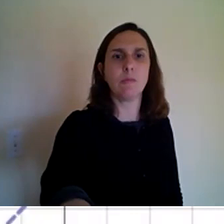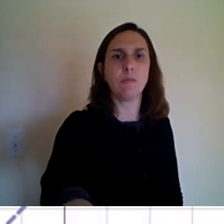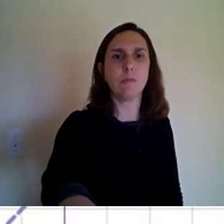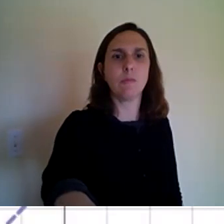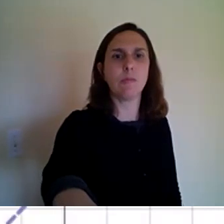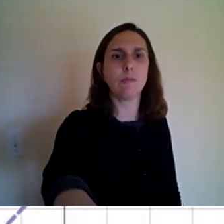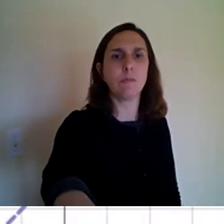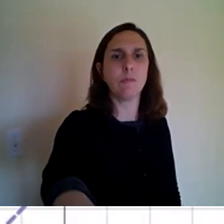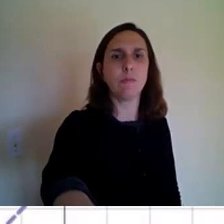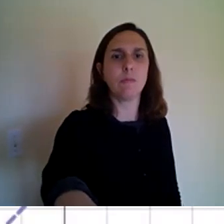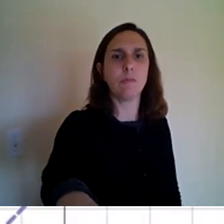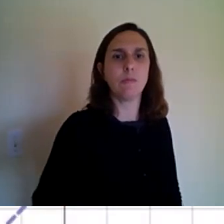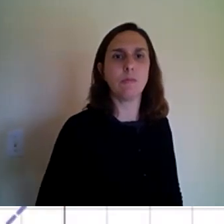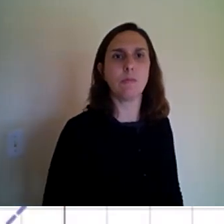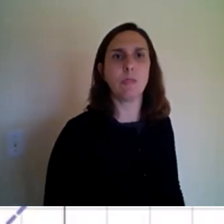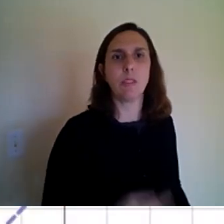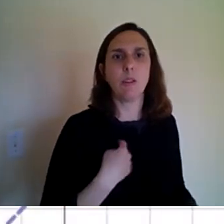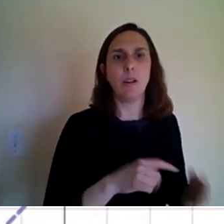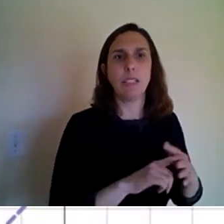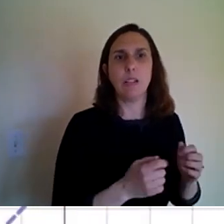So I started with 3/4 x plus 2.